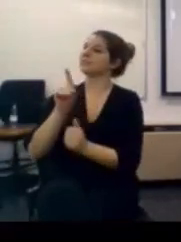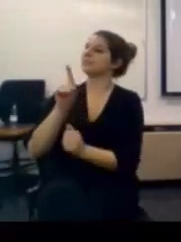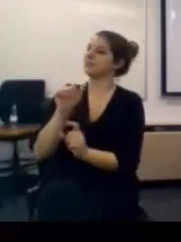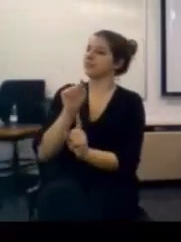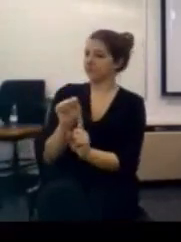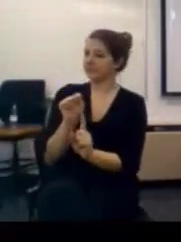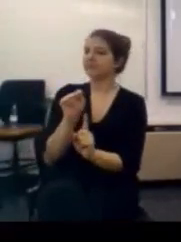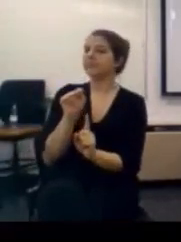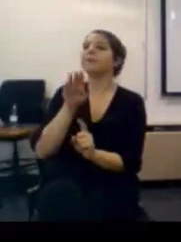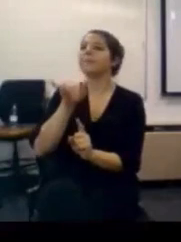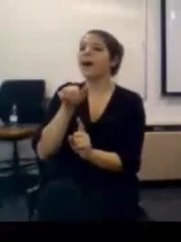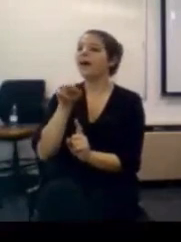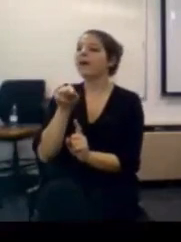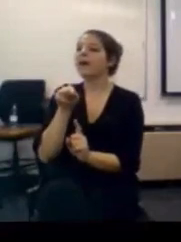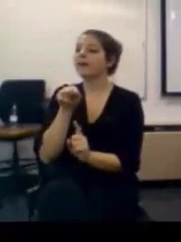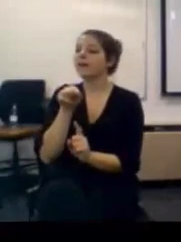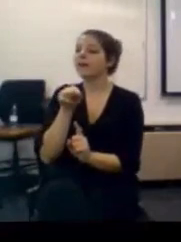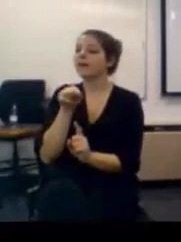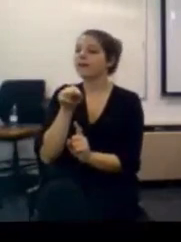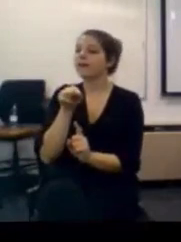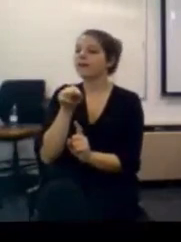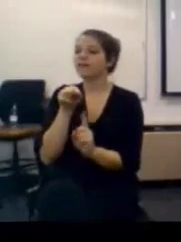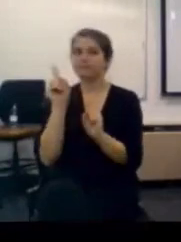advocates on behalf of people with disabilities